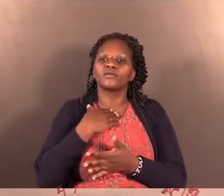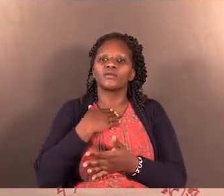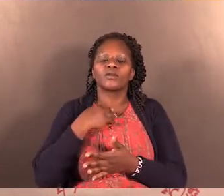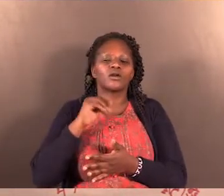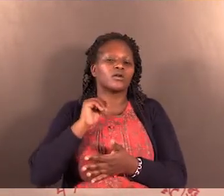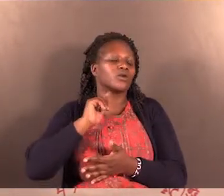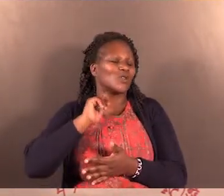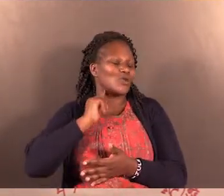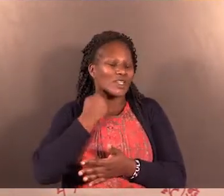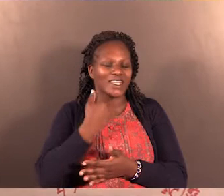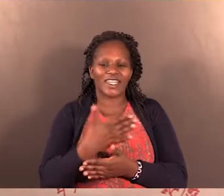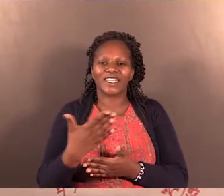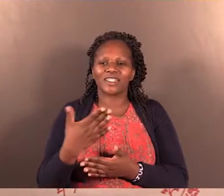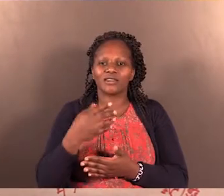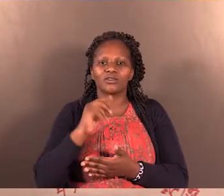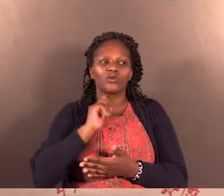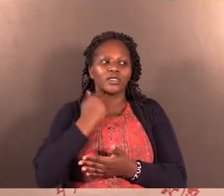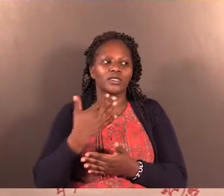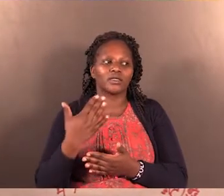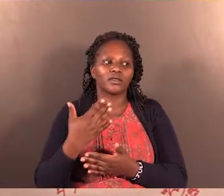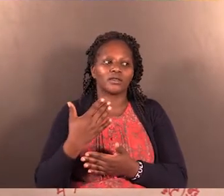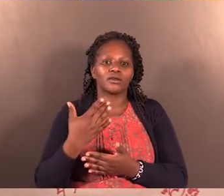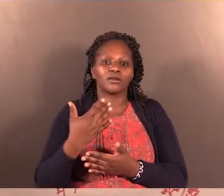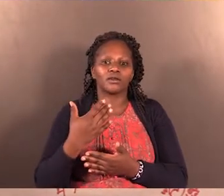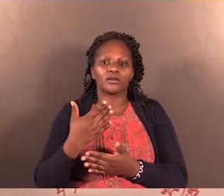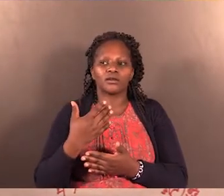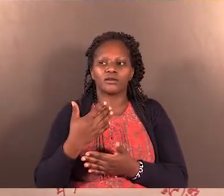sweet things, sweets and